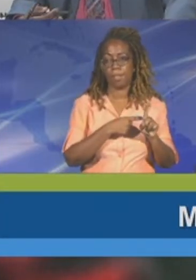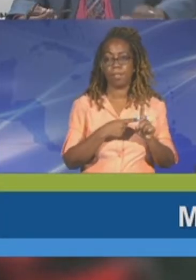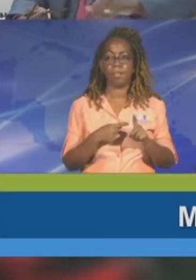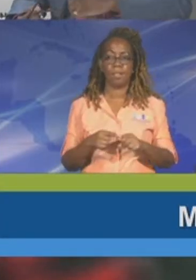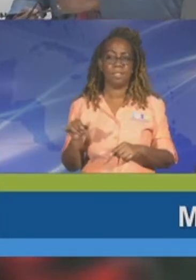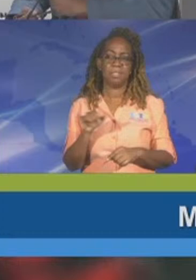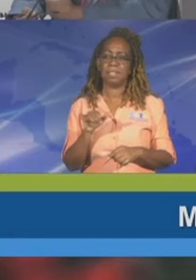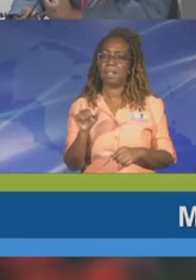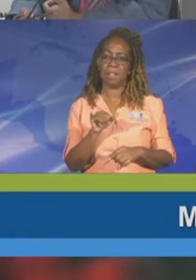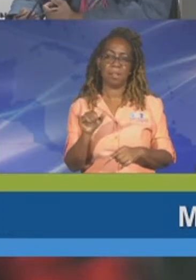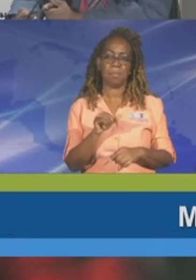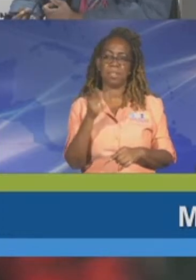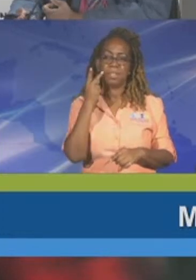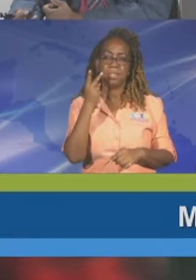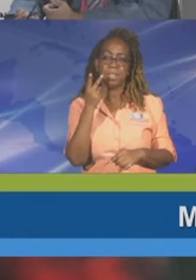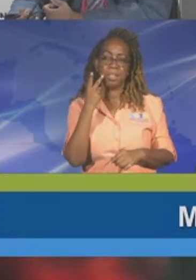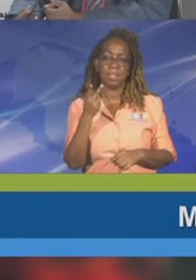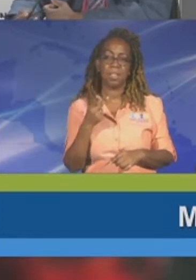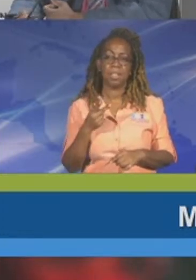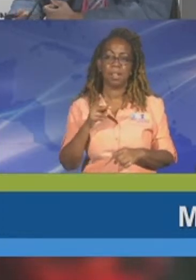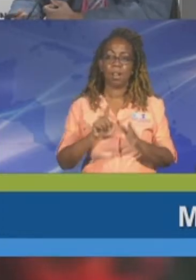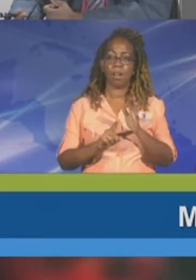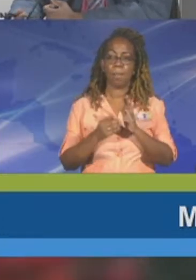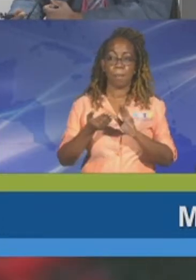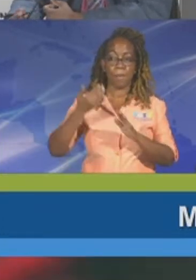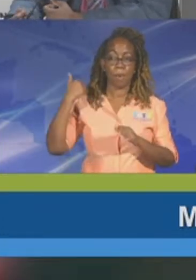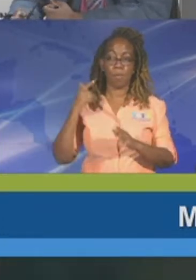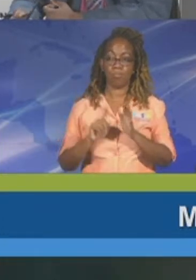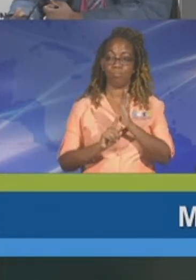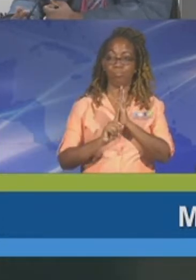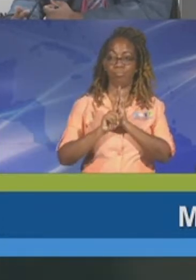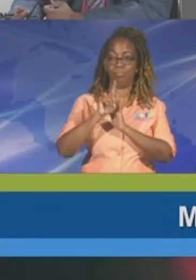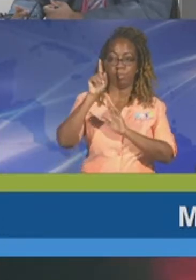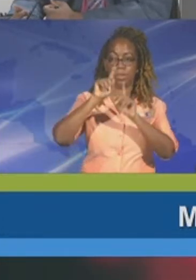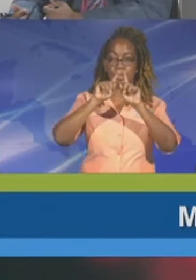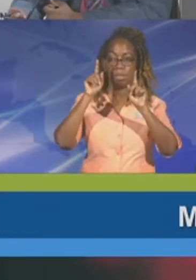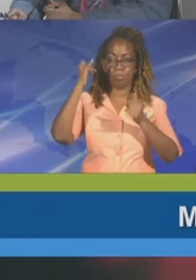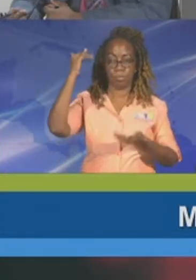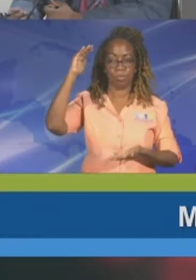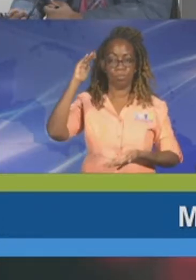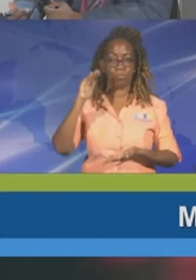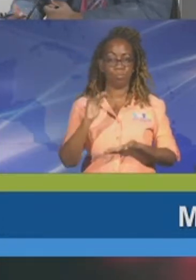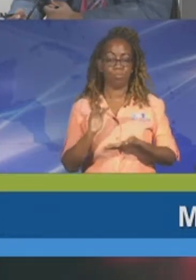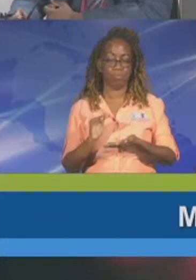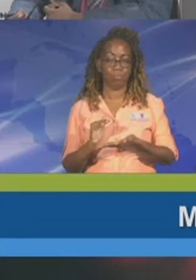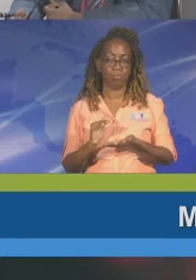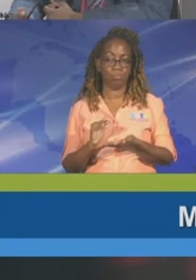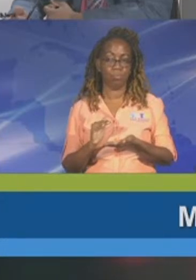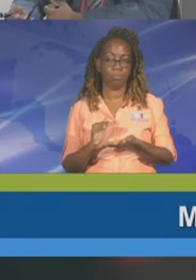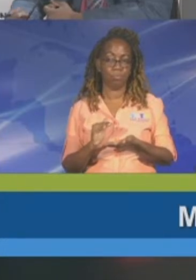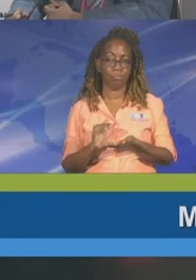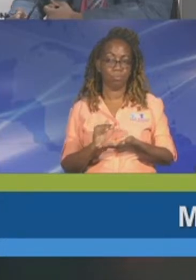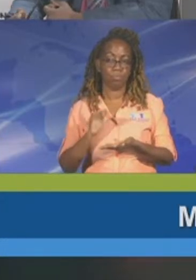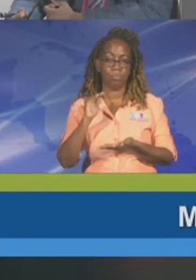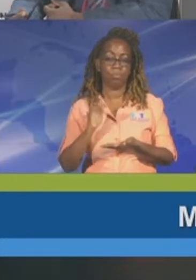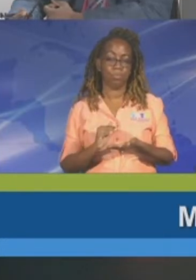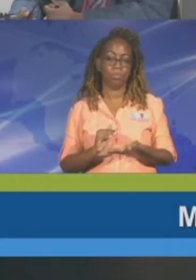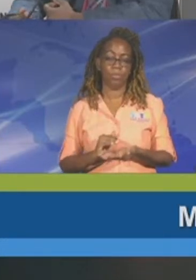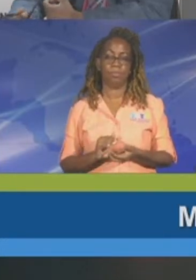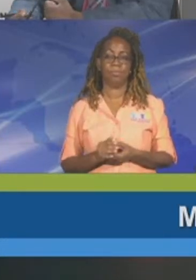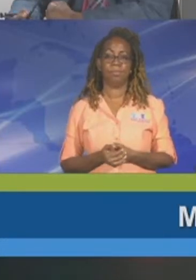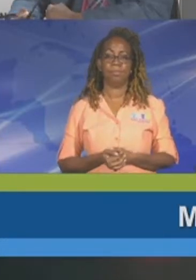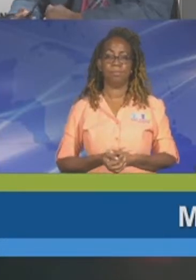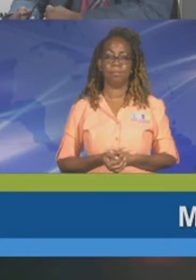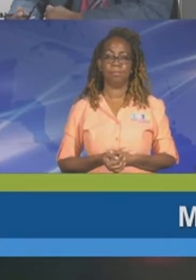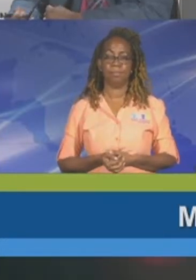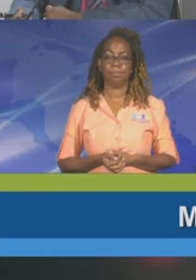basic trend of decreasing heights of bars. January, light green; February, blue; March, that orange color. And if we look at